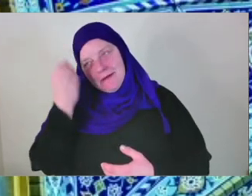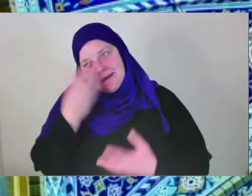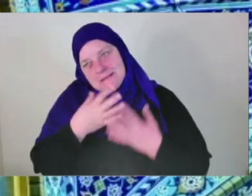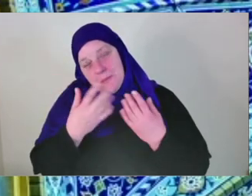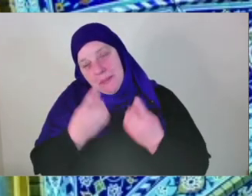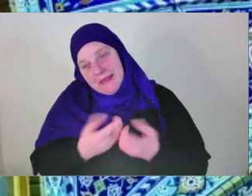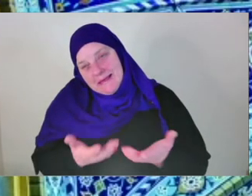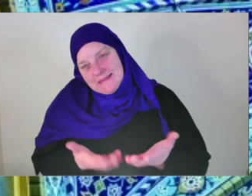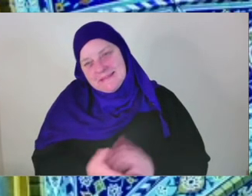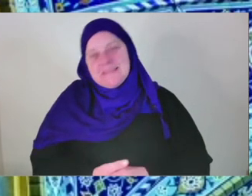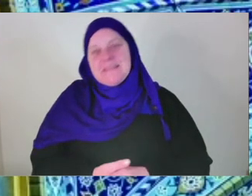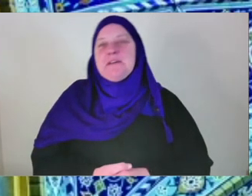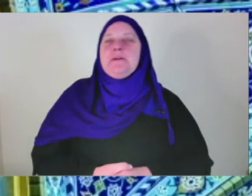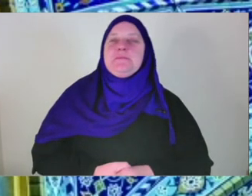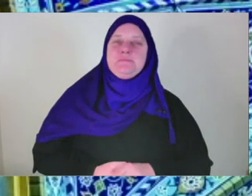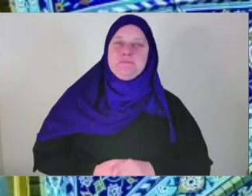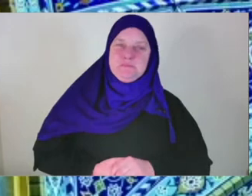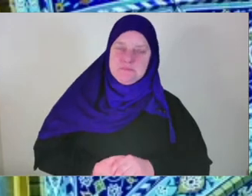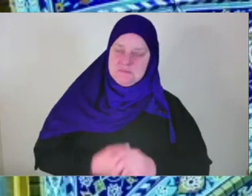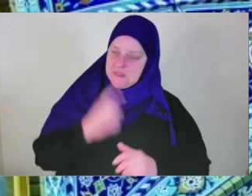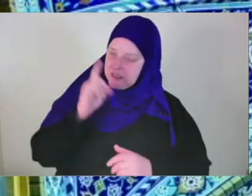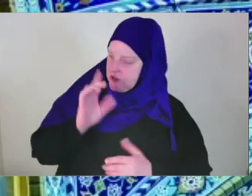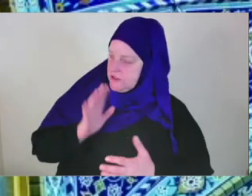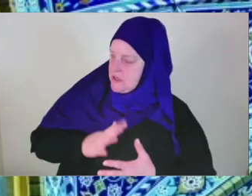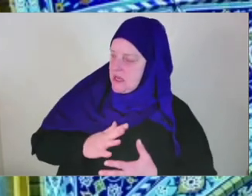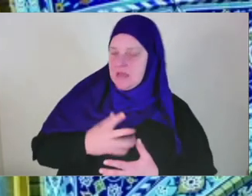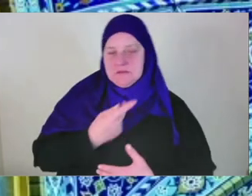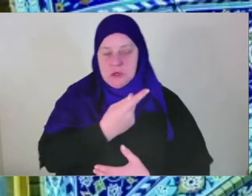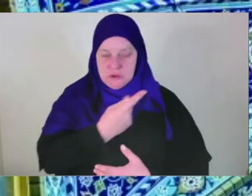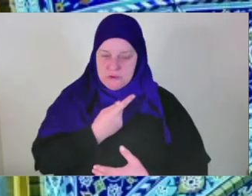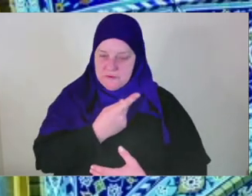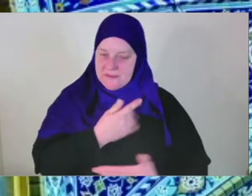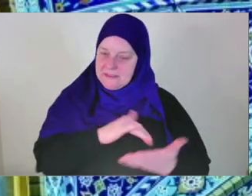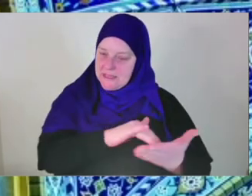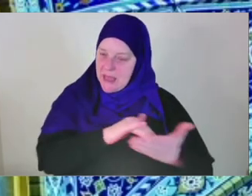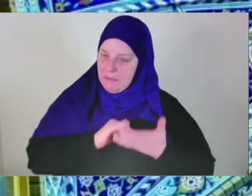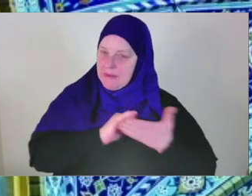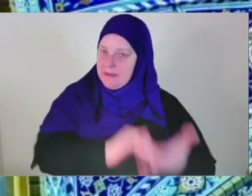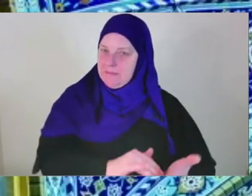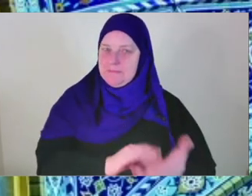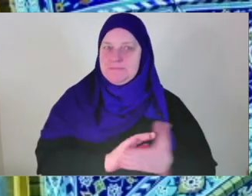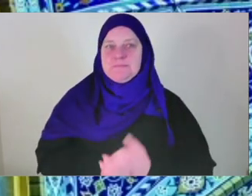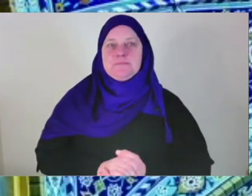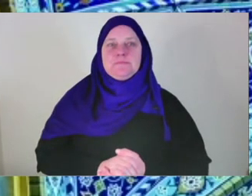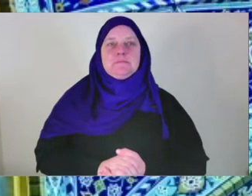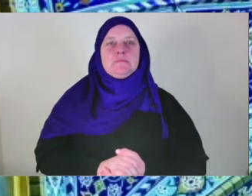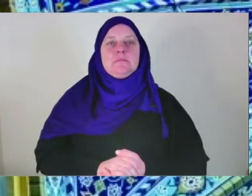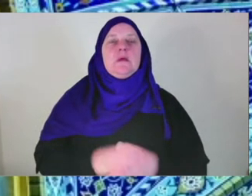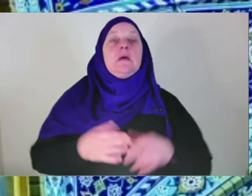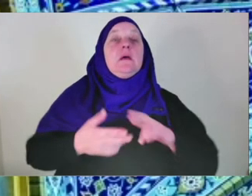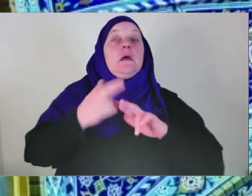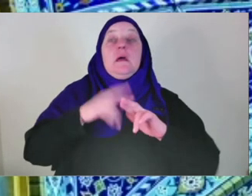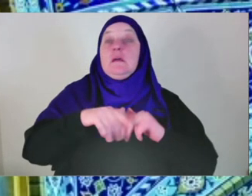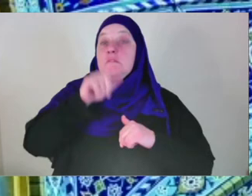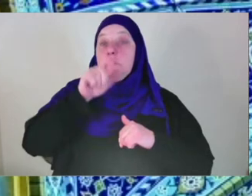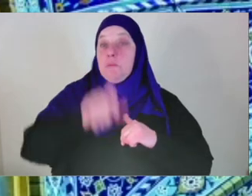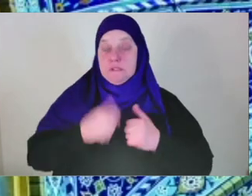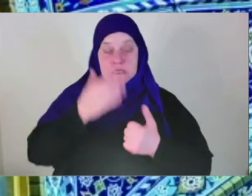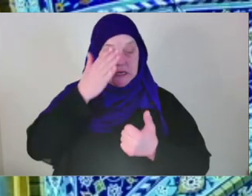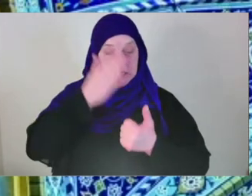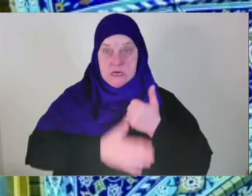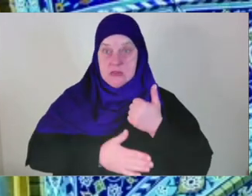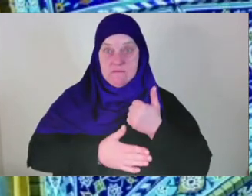So inshallah, we are here together to assist each other. For someone who has never paid homes in their life, and now they have become